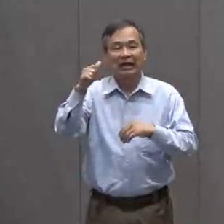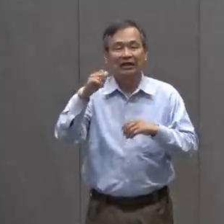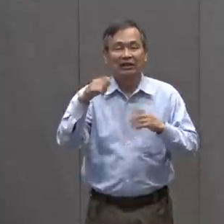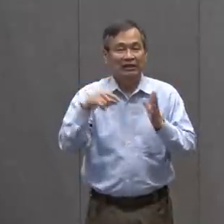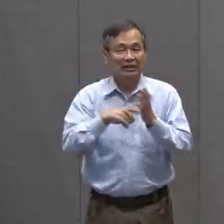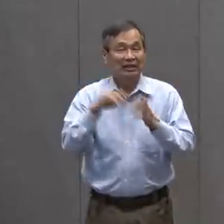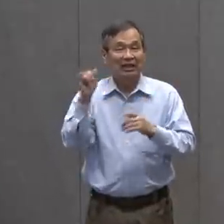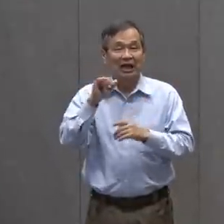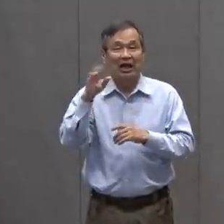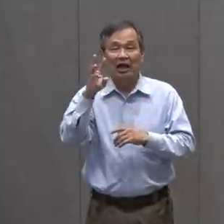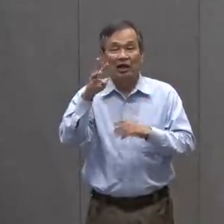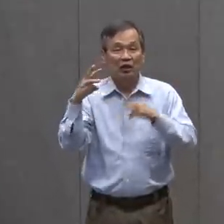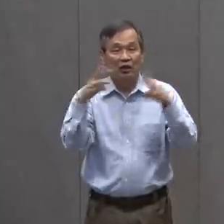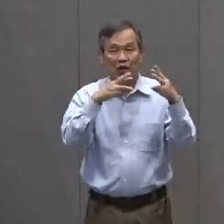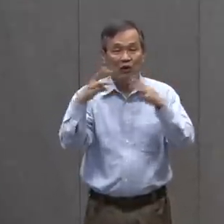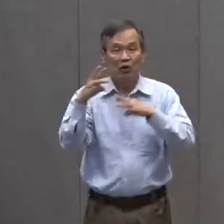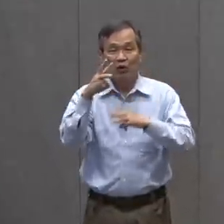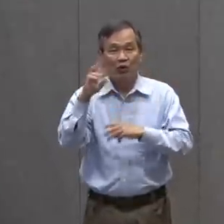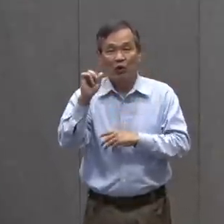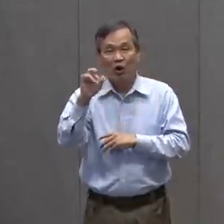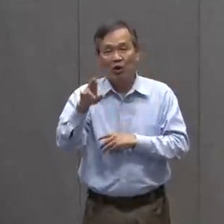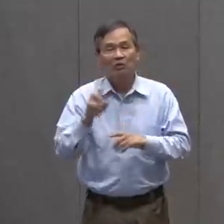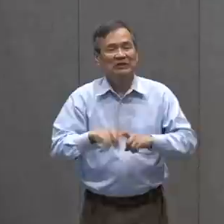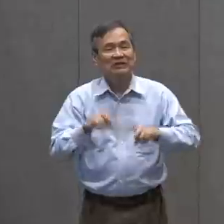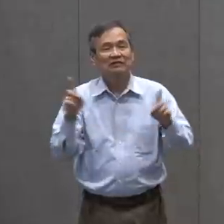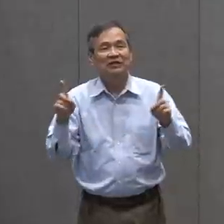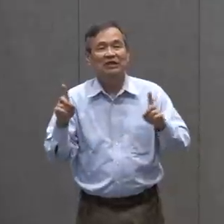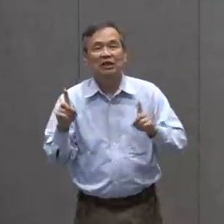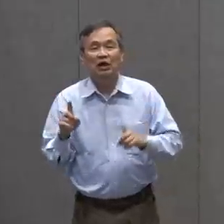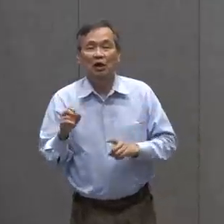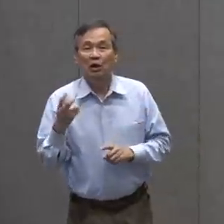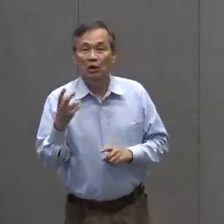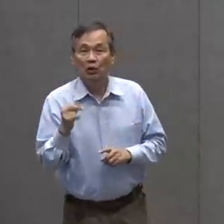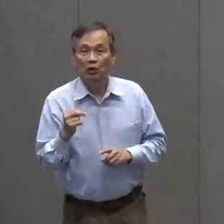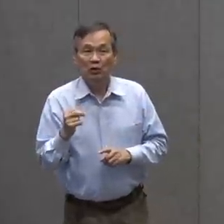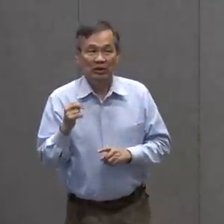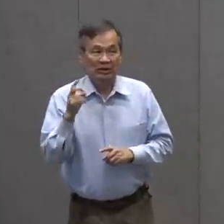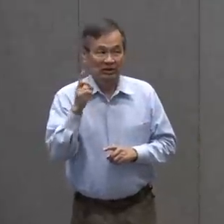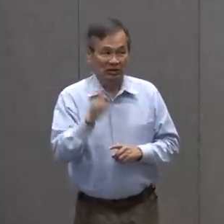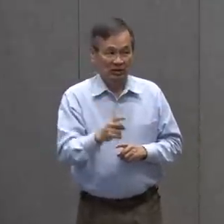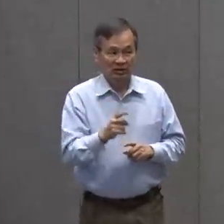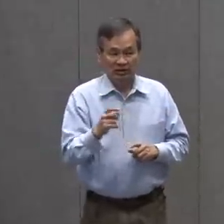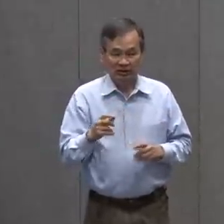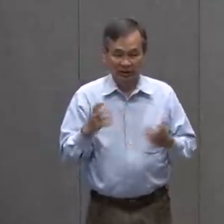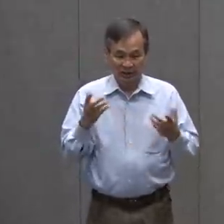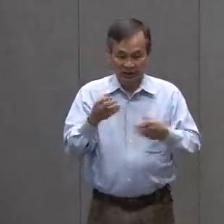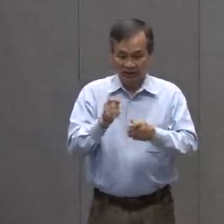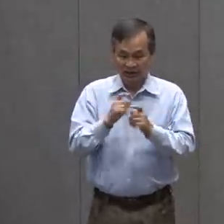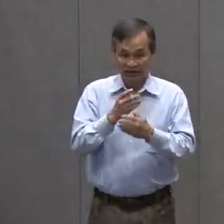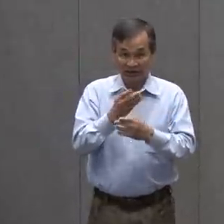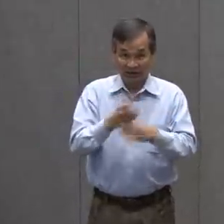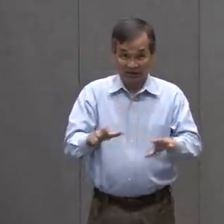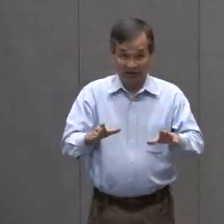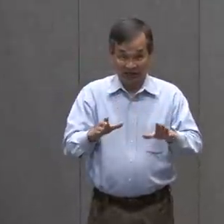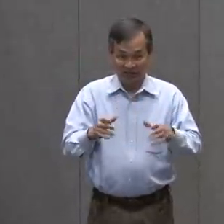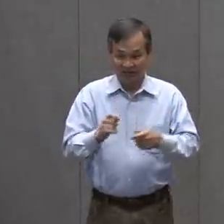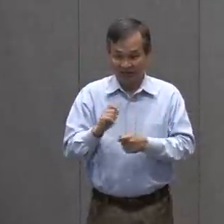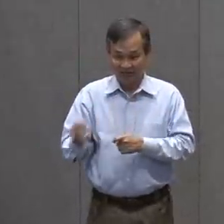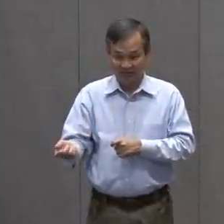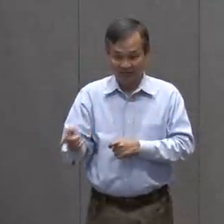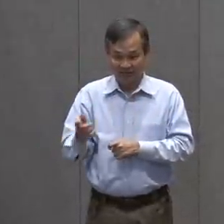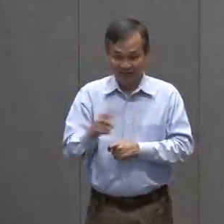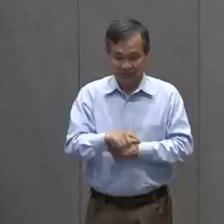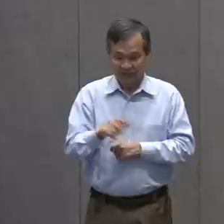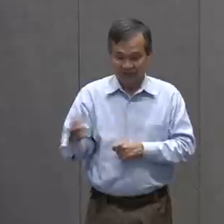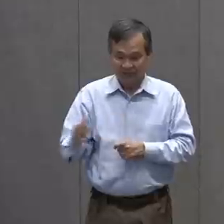war, except for it's a little different. Once she has separated out the whole deck between the two of us, what we're going to do